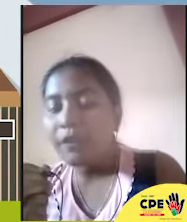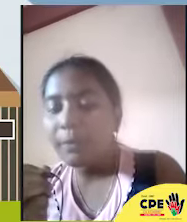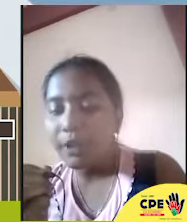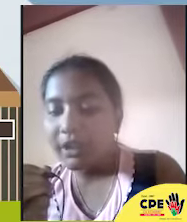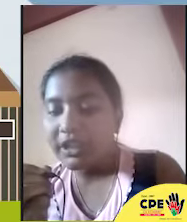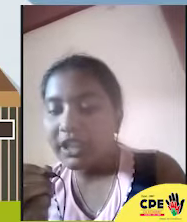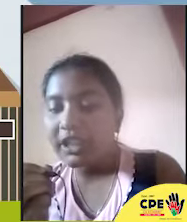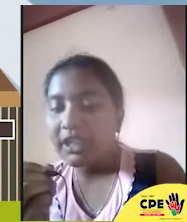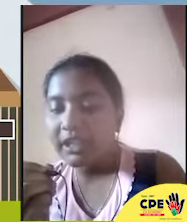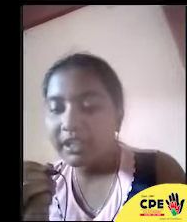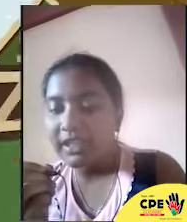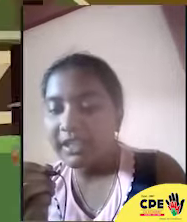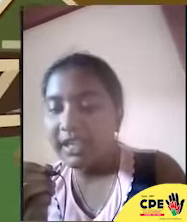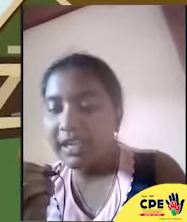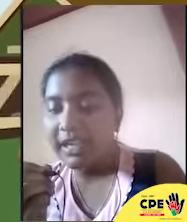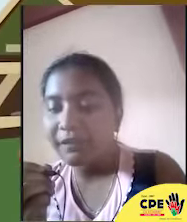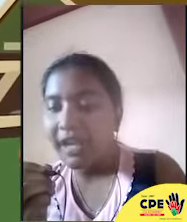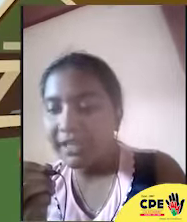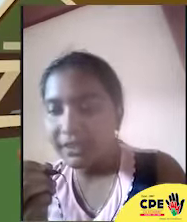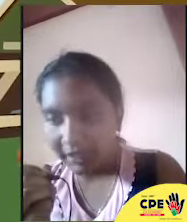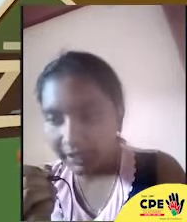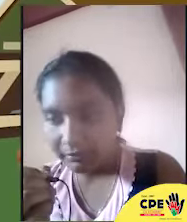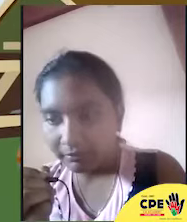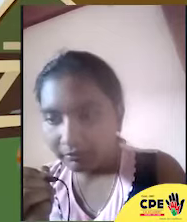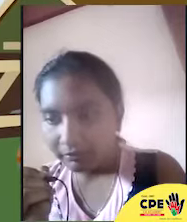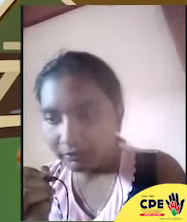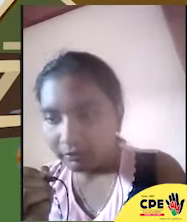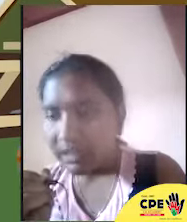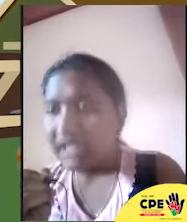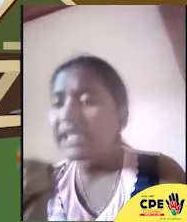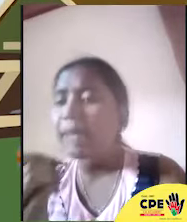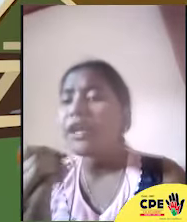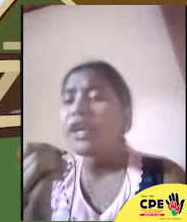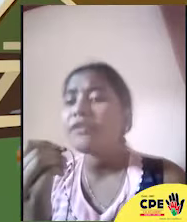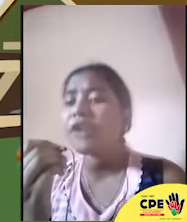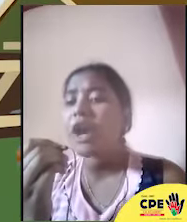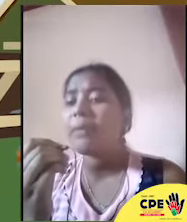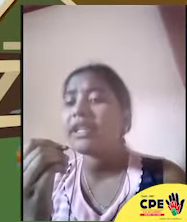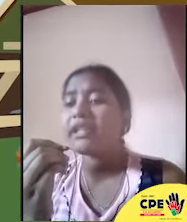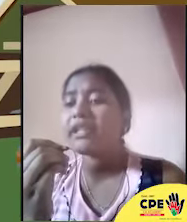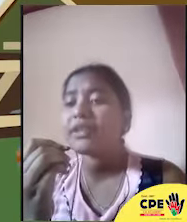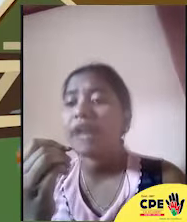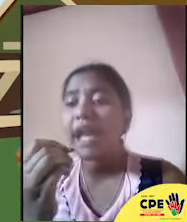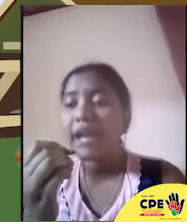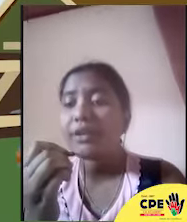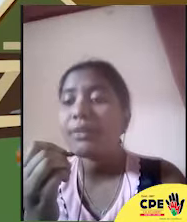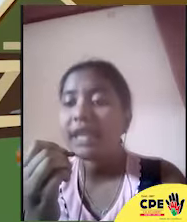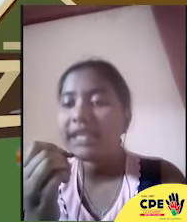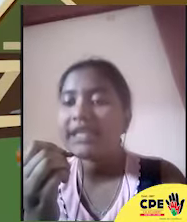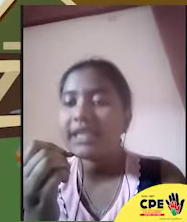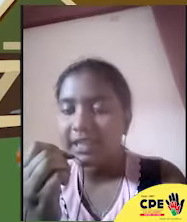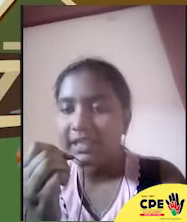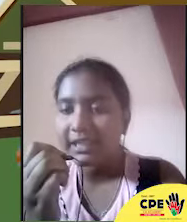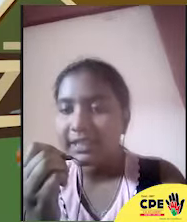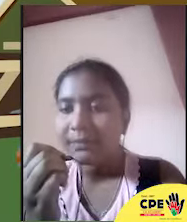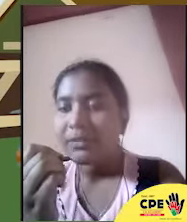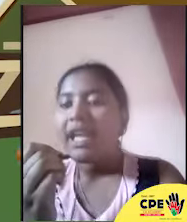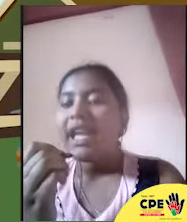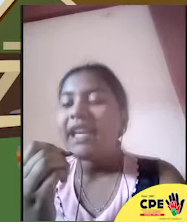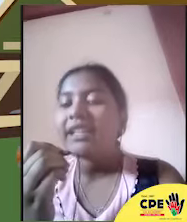food production increases at a fast rate. Supply of raw materials to agro based